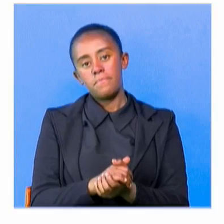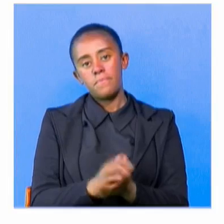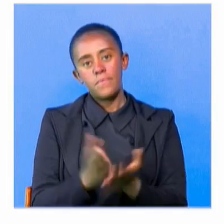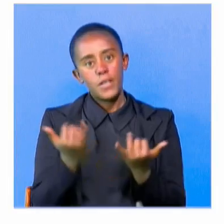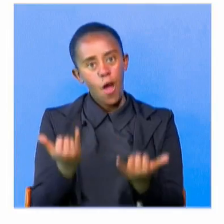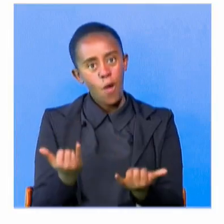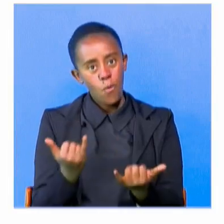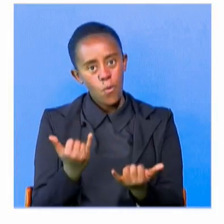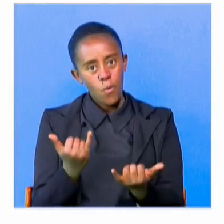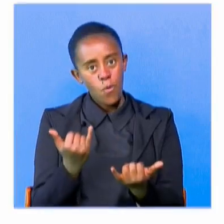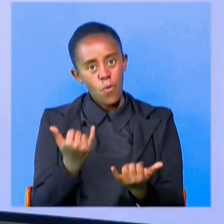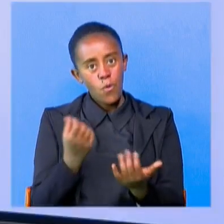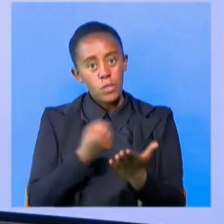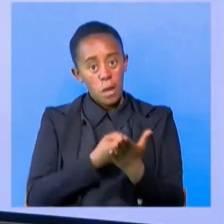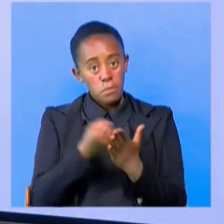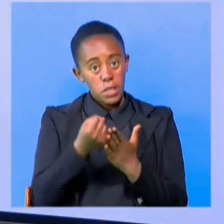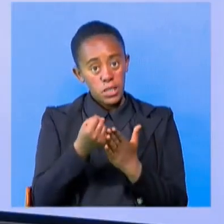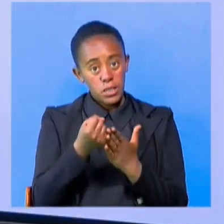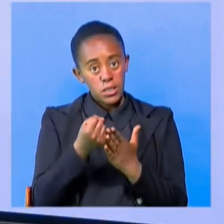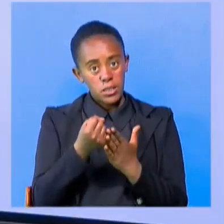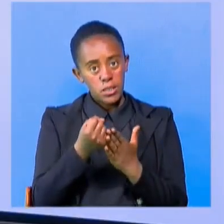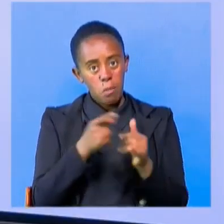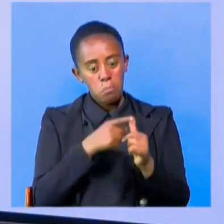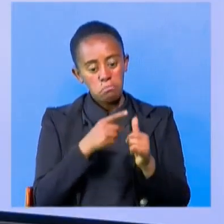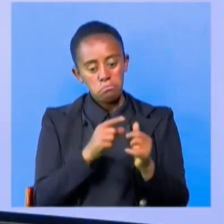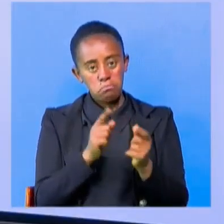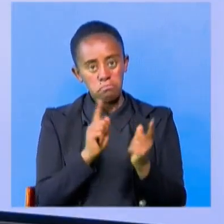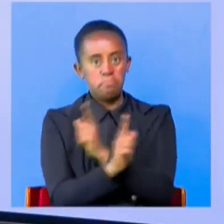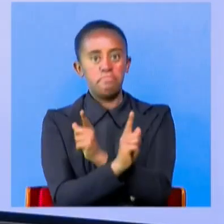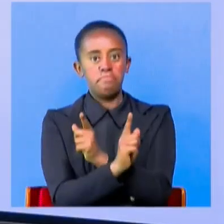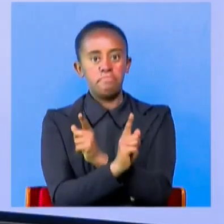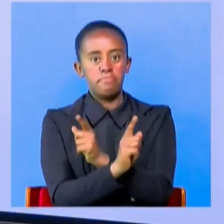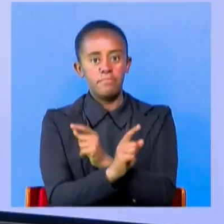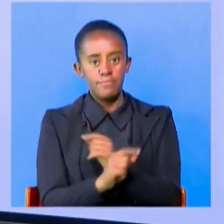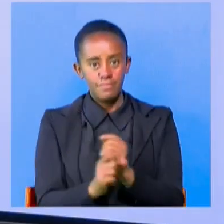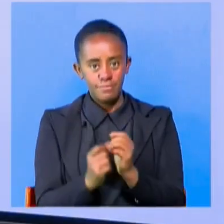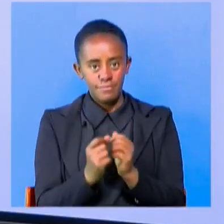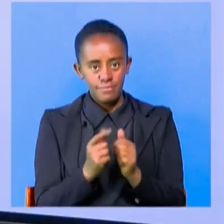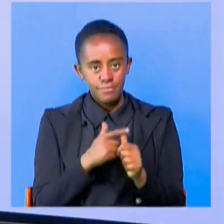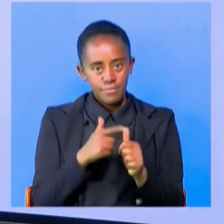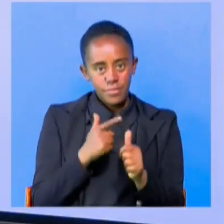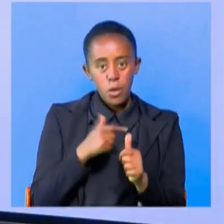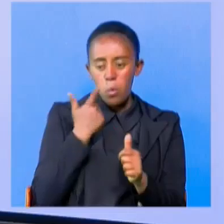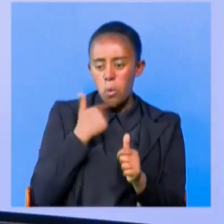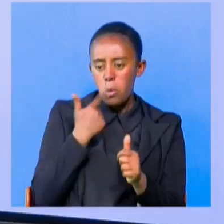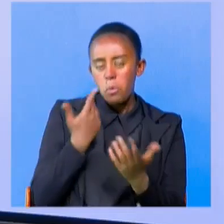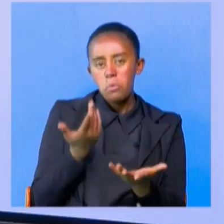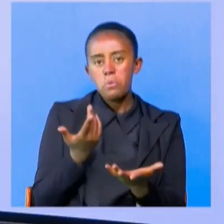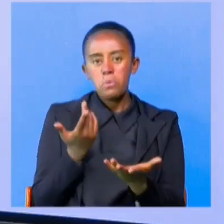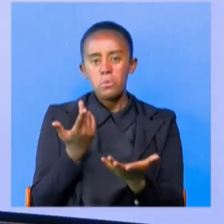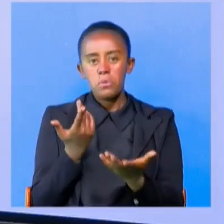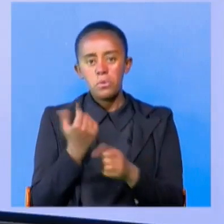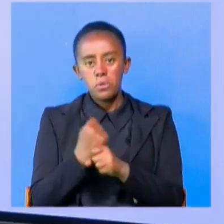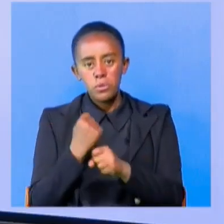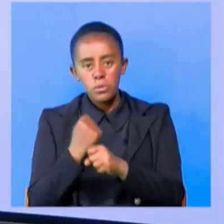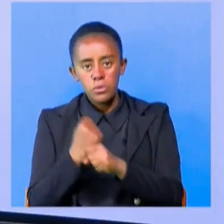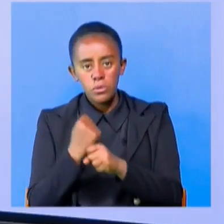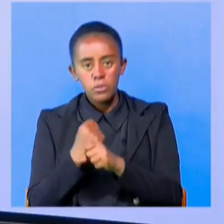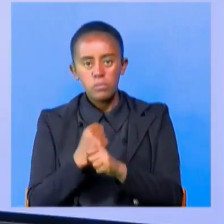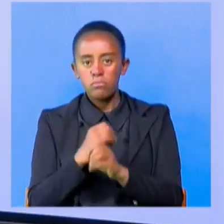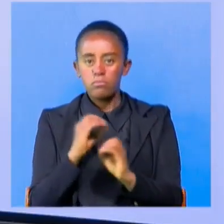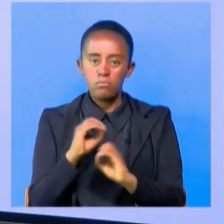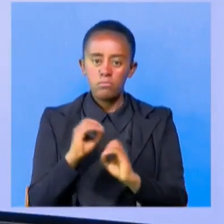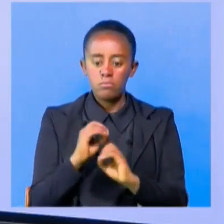Now, the subject goes the last position. That's why our concern is not talking about the door of